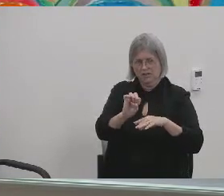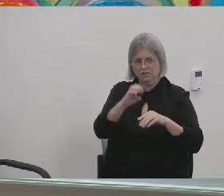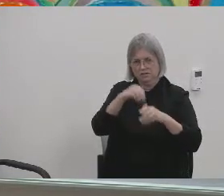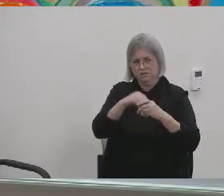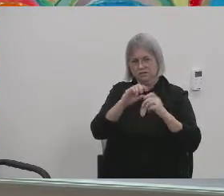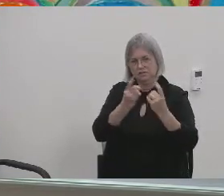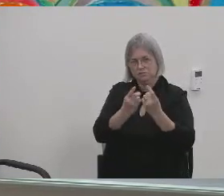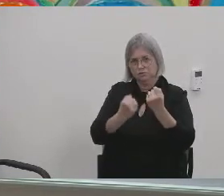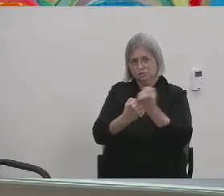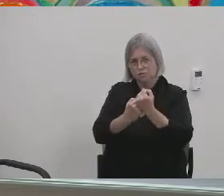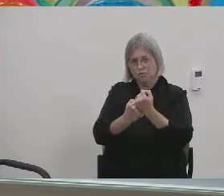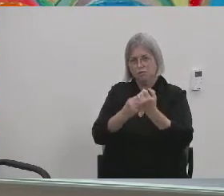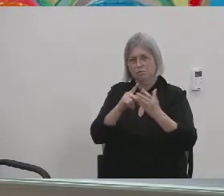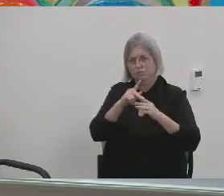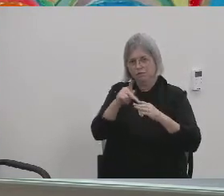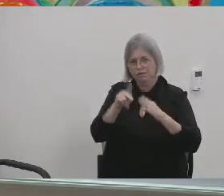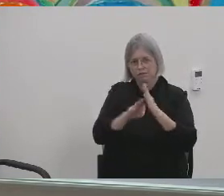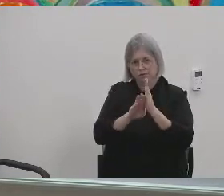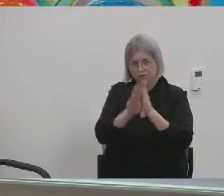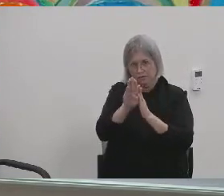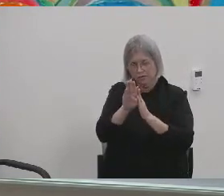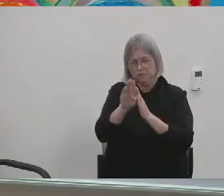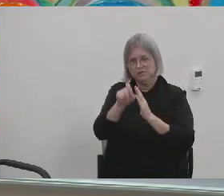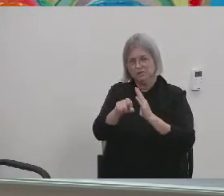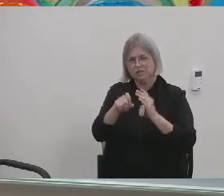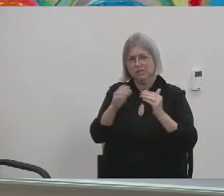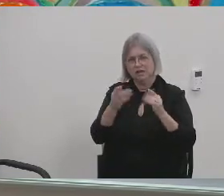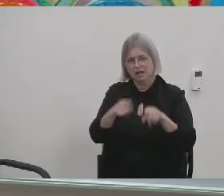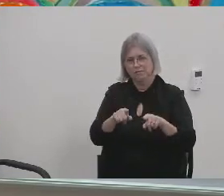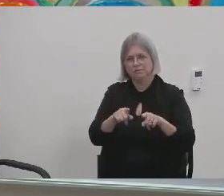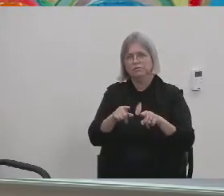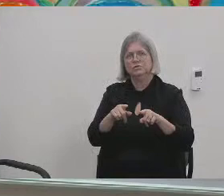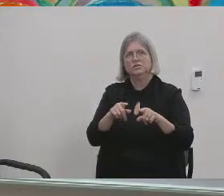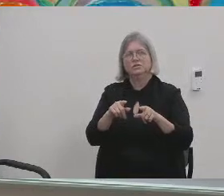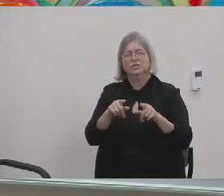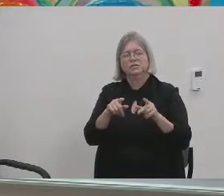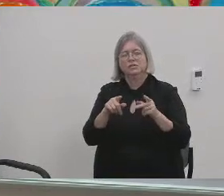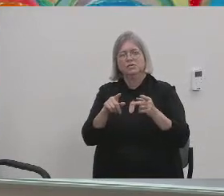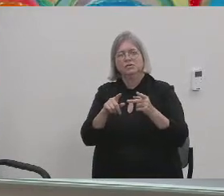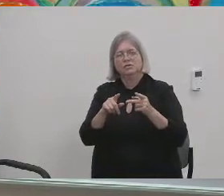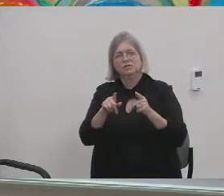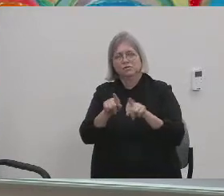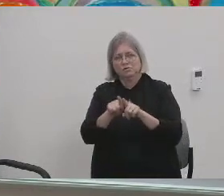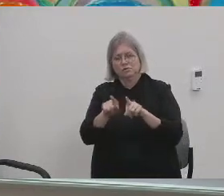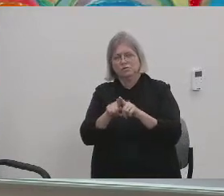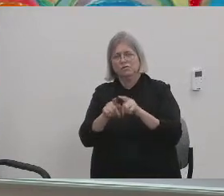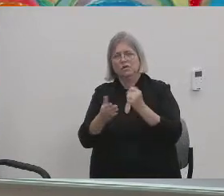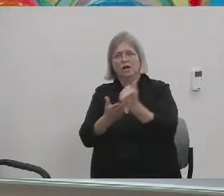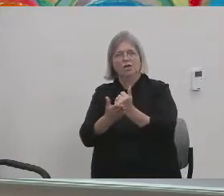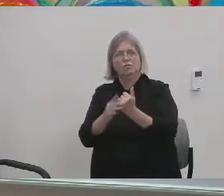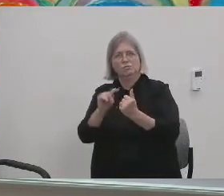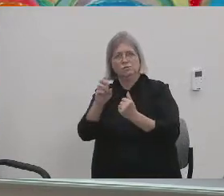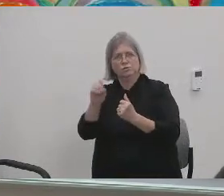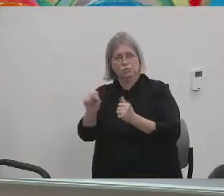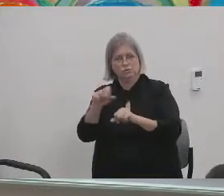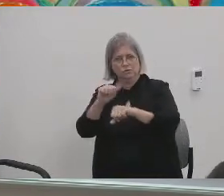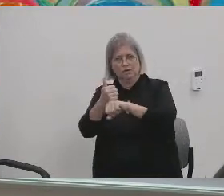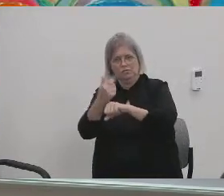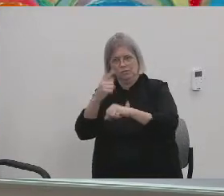the professional development that needs to happen and to help get the tools in place for teachers. So